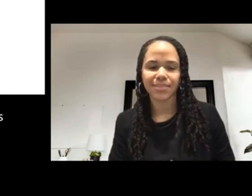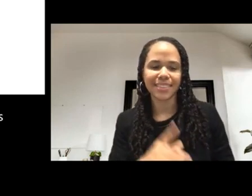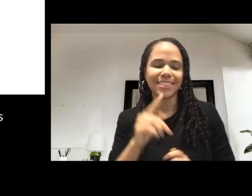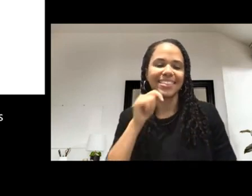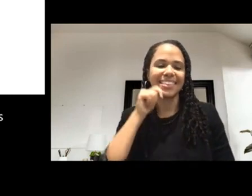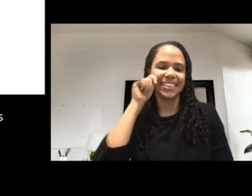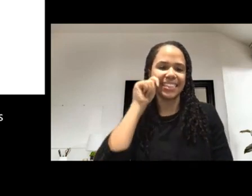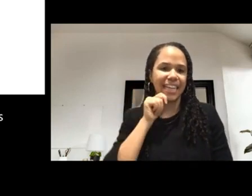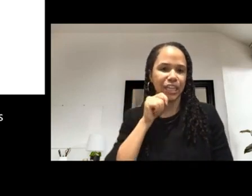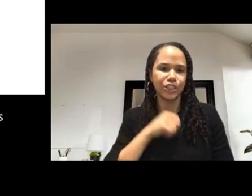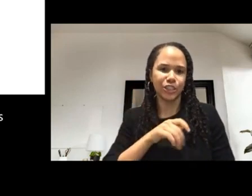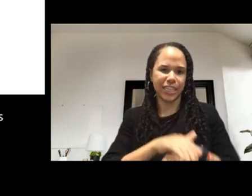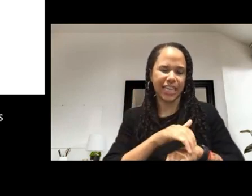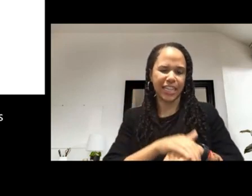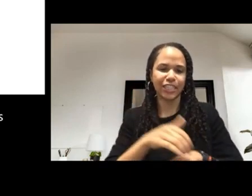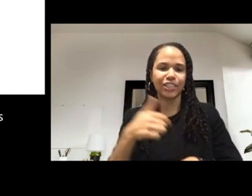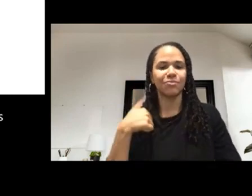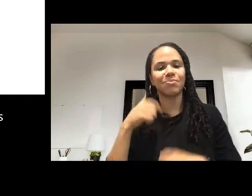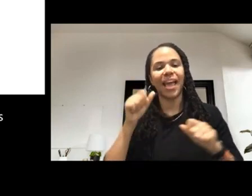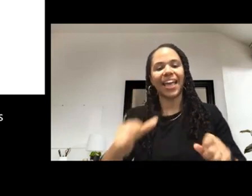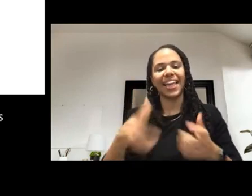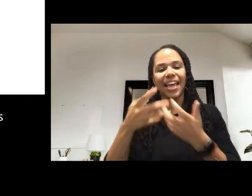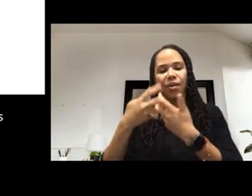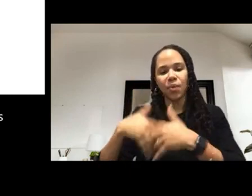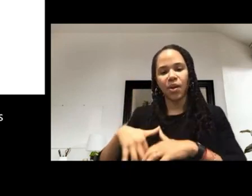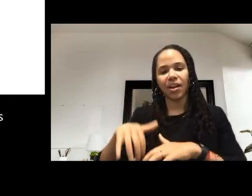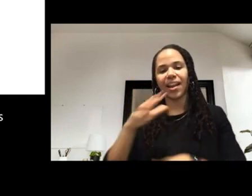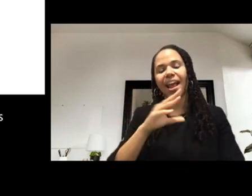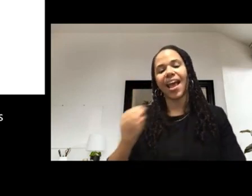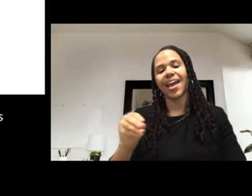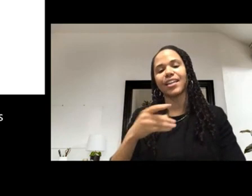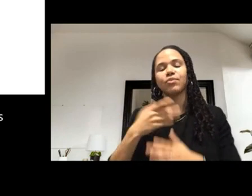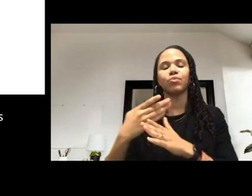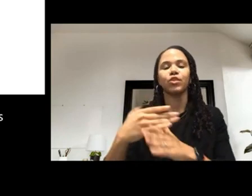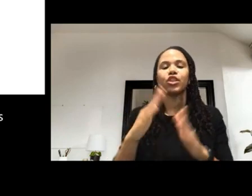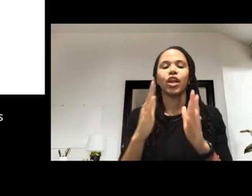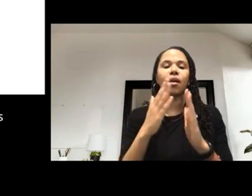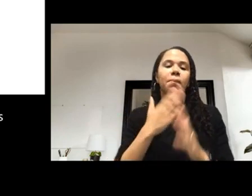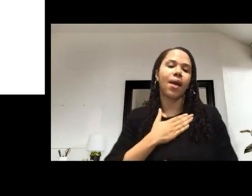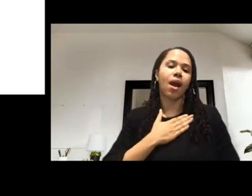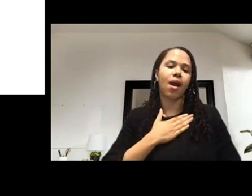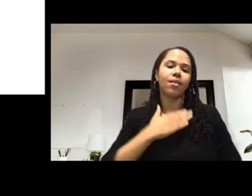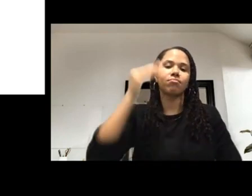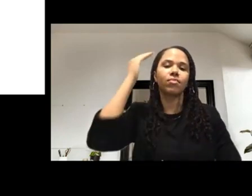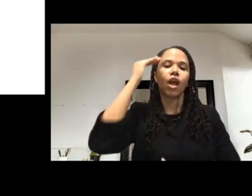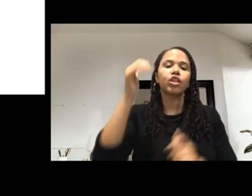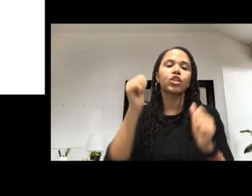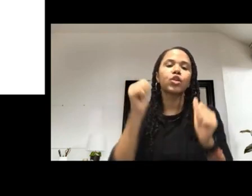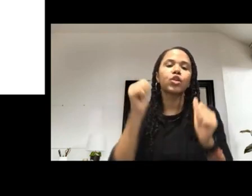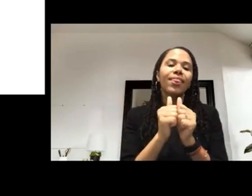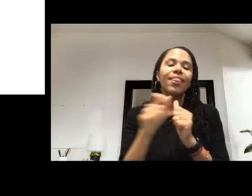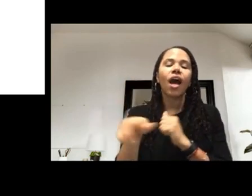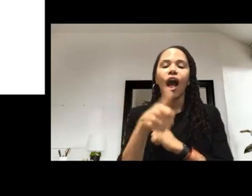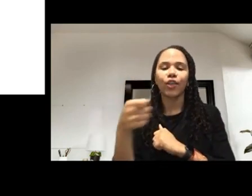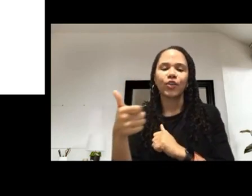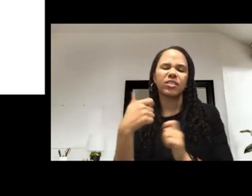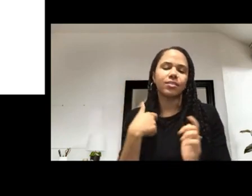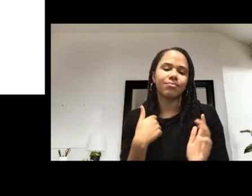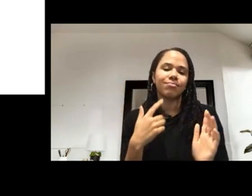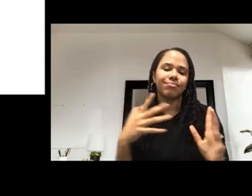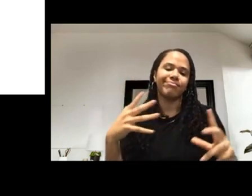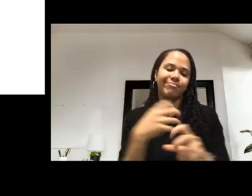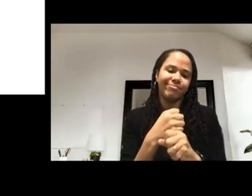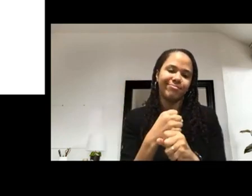I can work this all out and pass on my knowledge to others and get help and get everybody on the same page, which was especially important